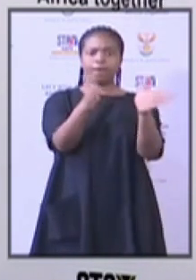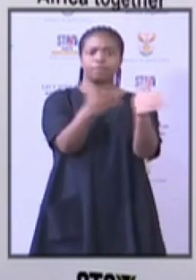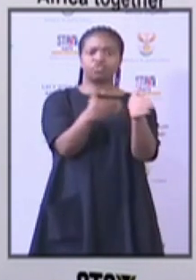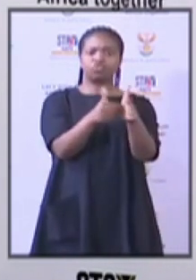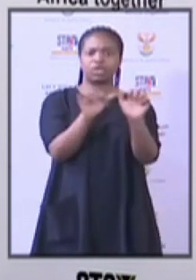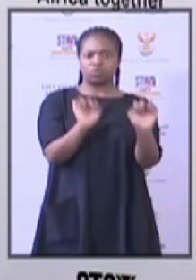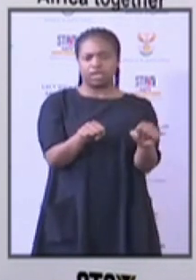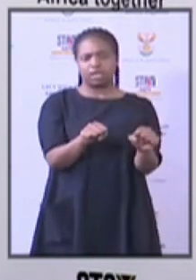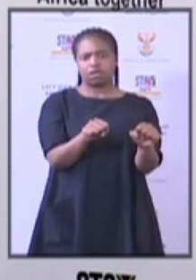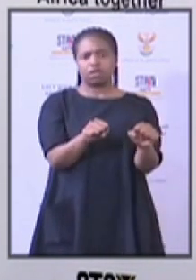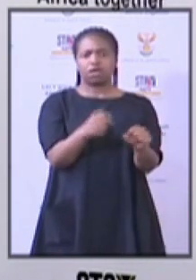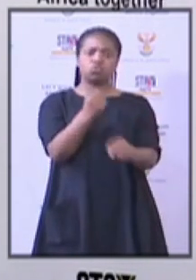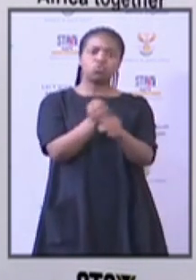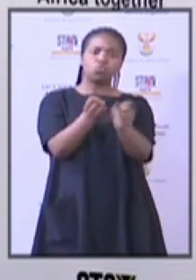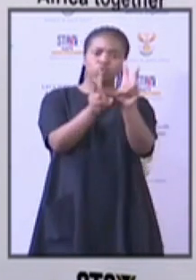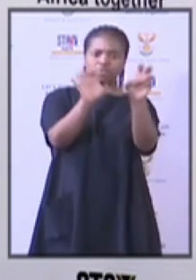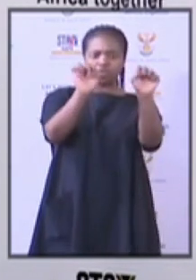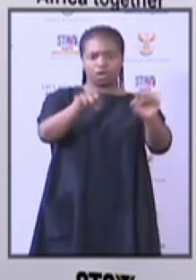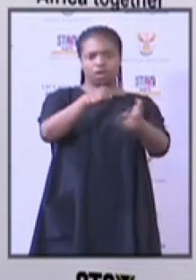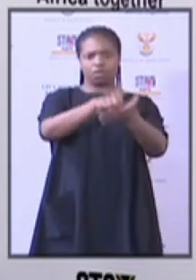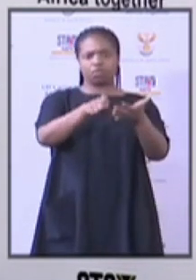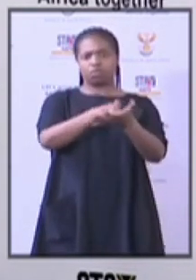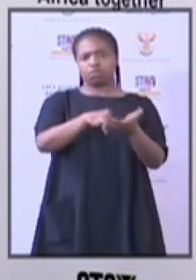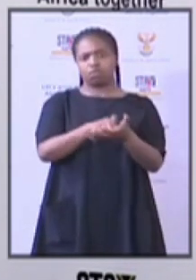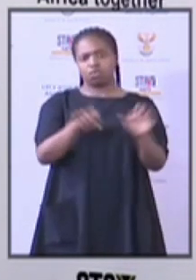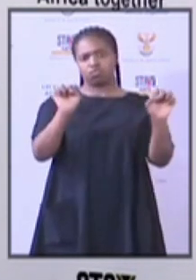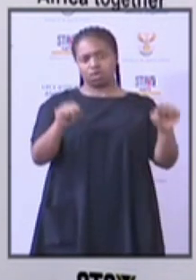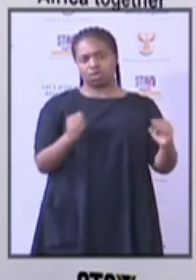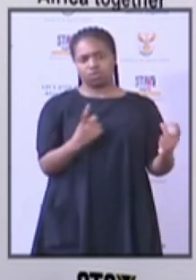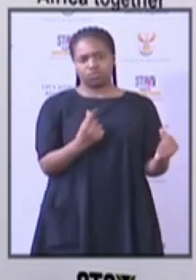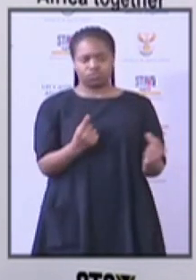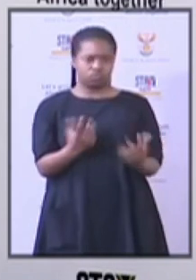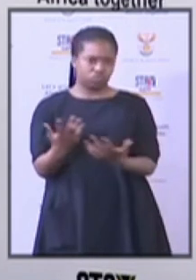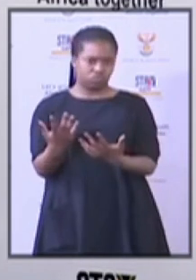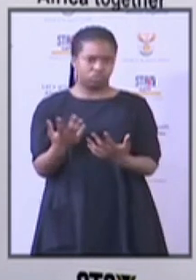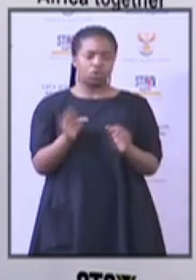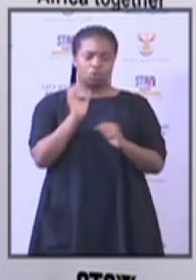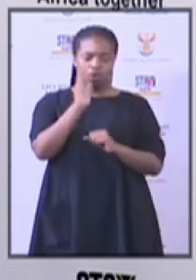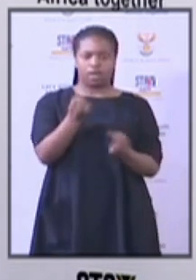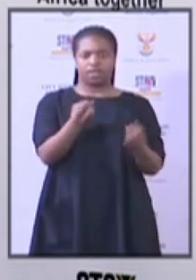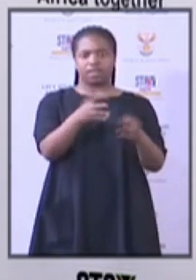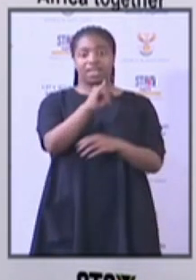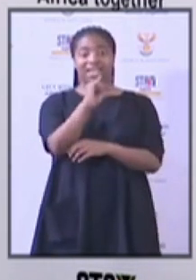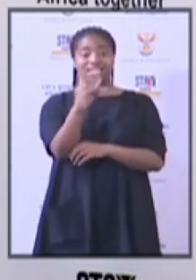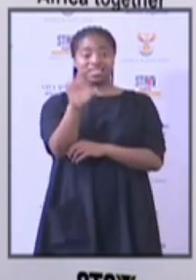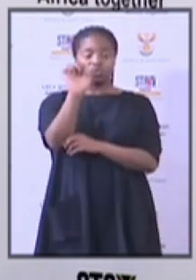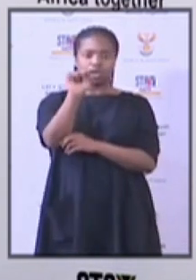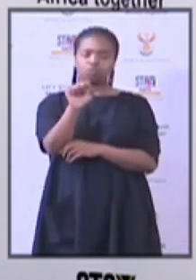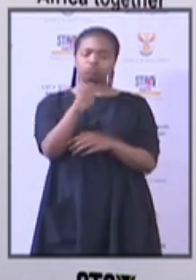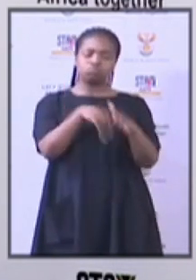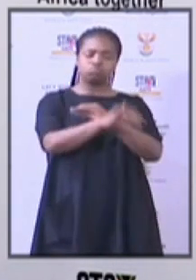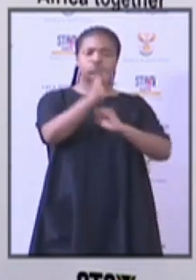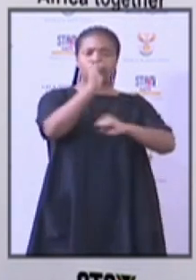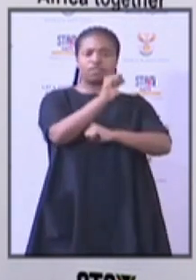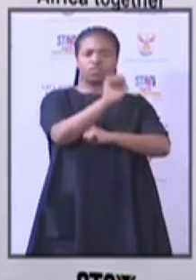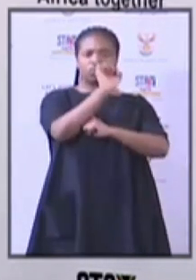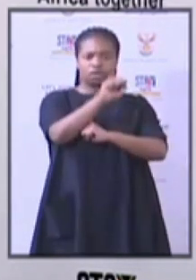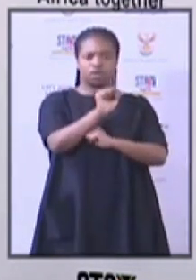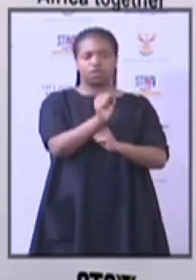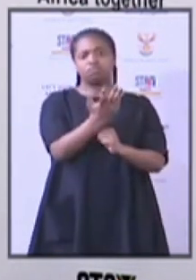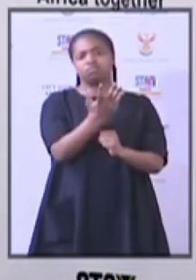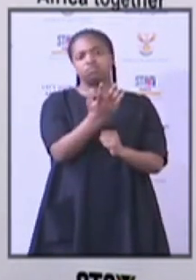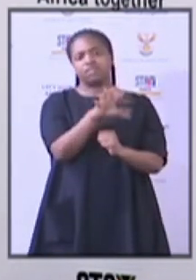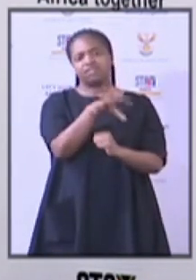a thuto ba biditse gore ba boele dikolong ba tlo ngwala moleko, so re a gapeletša go ba fa dipasa, ba ka ya diofising ba go tšea dipasa